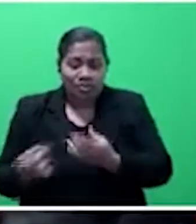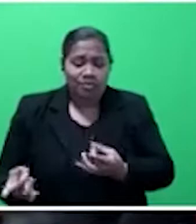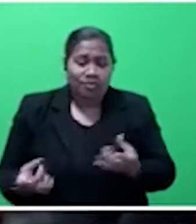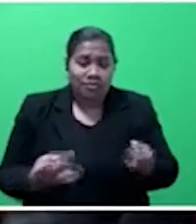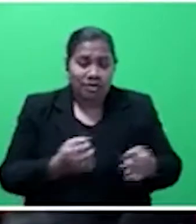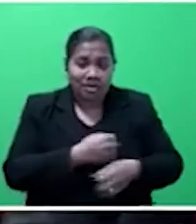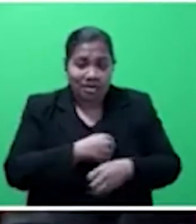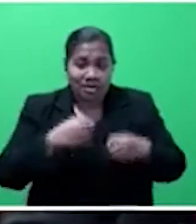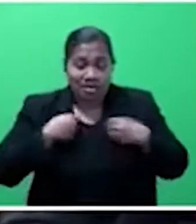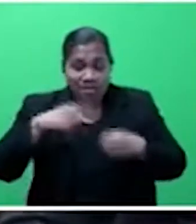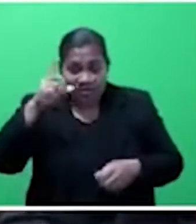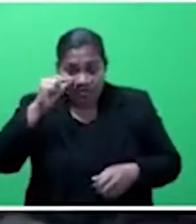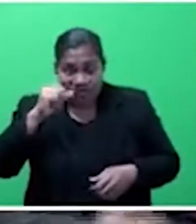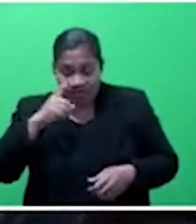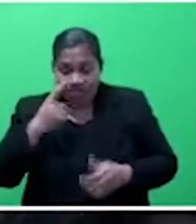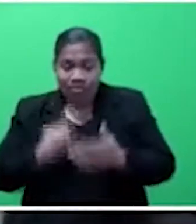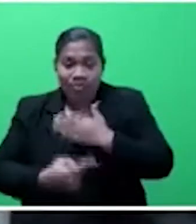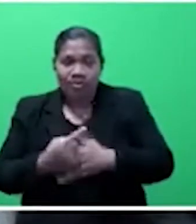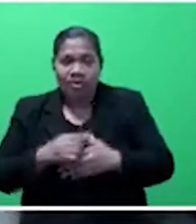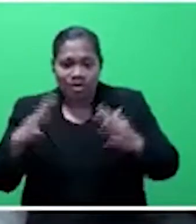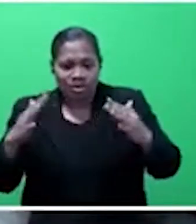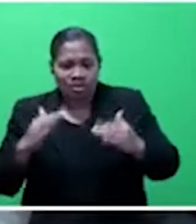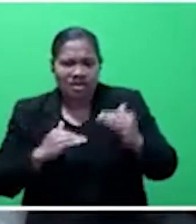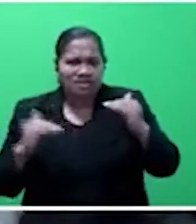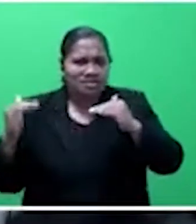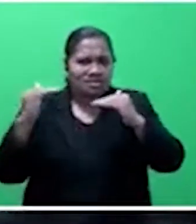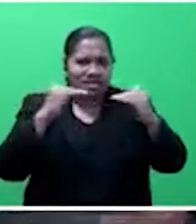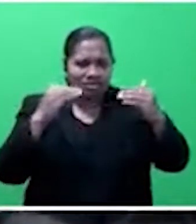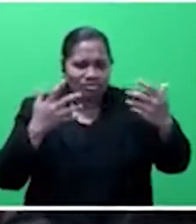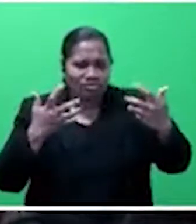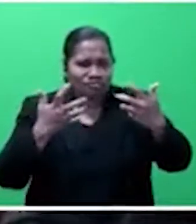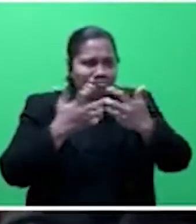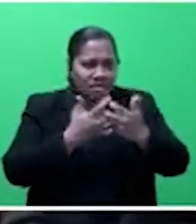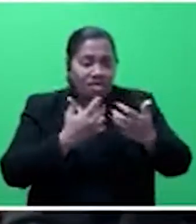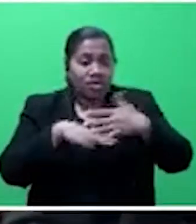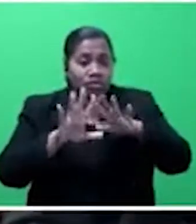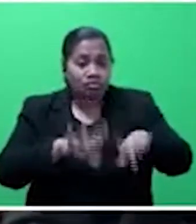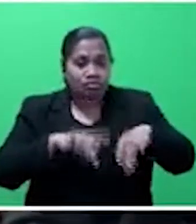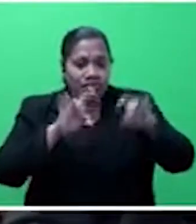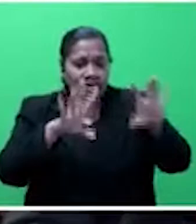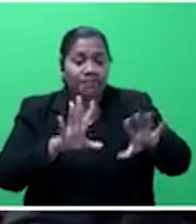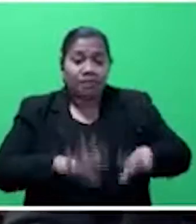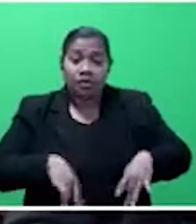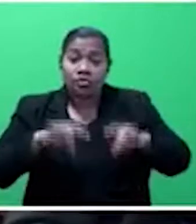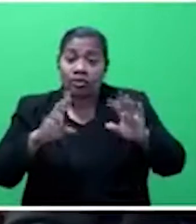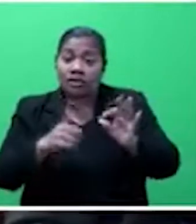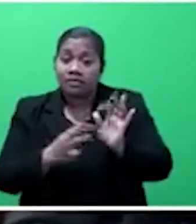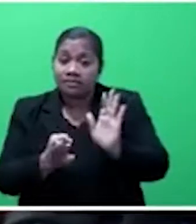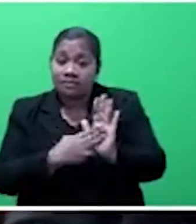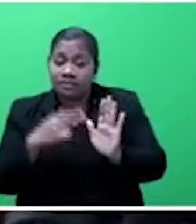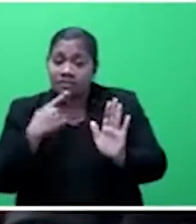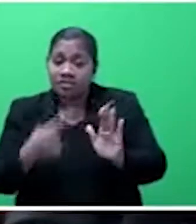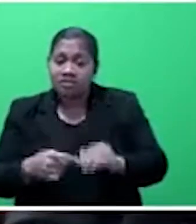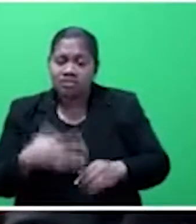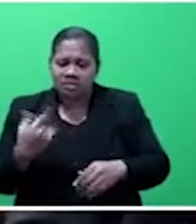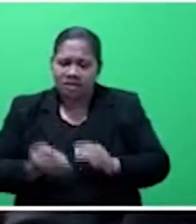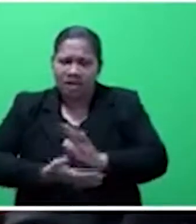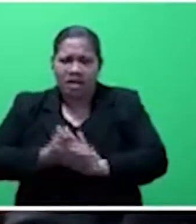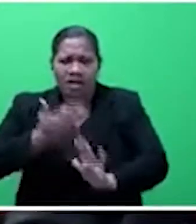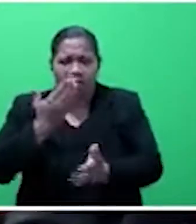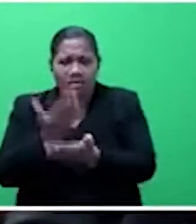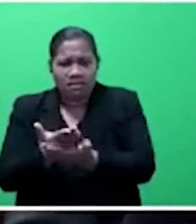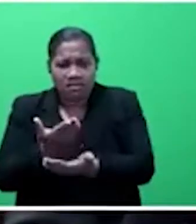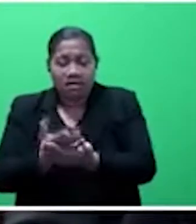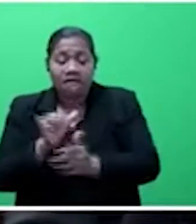to meet the industry standards in Australia. The Australian Prime Minister stated that there is a high demand for aged